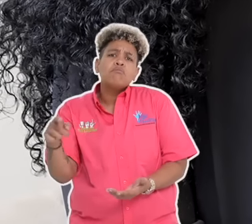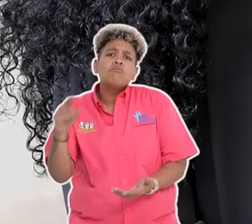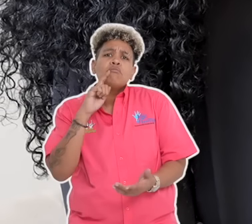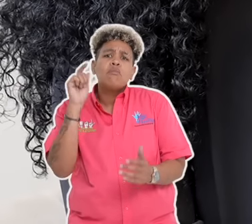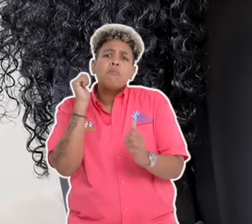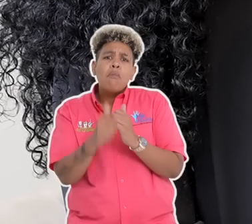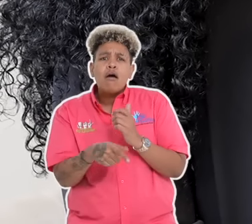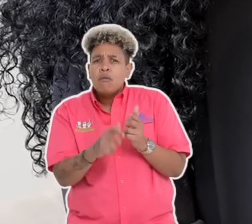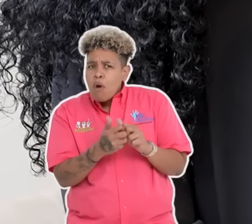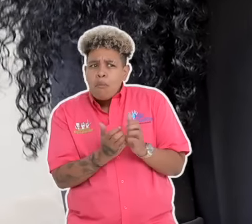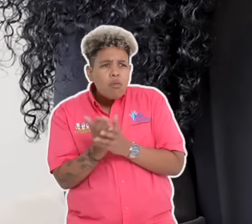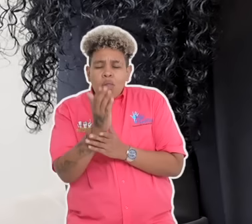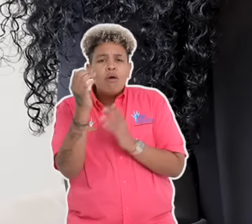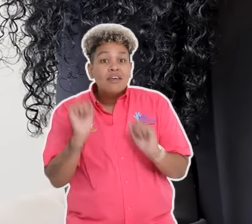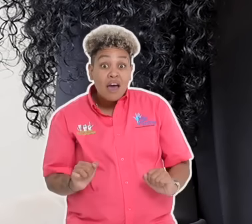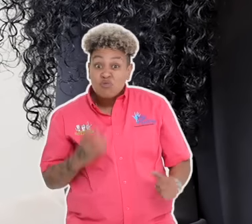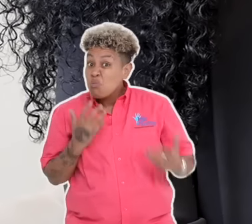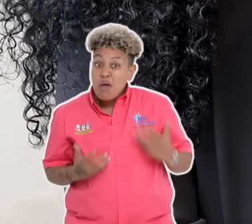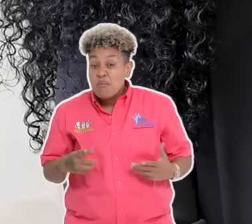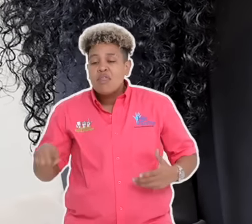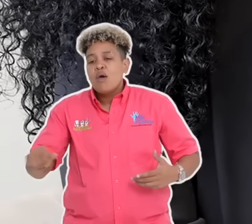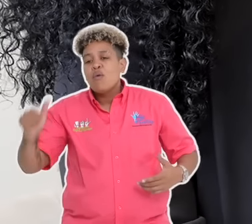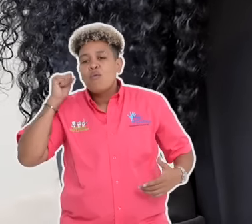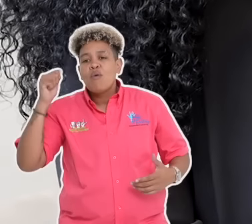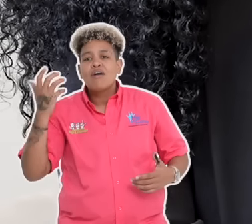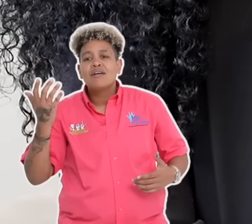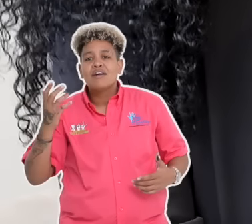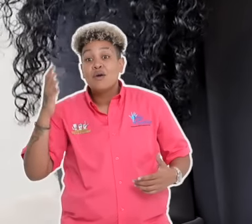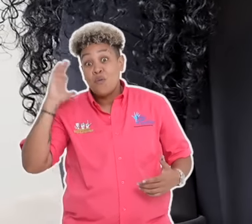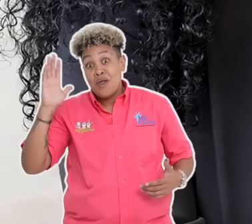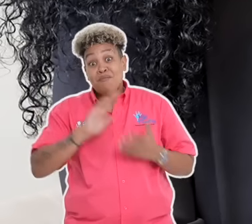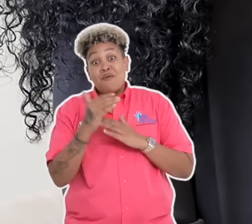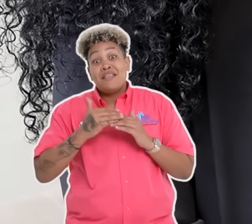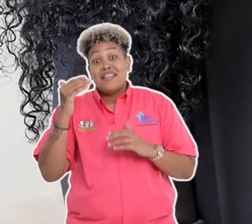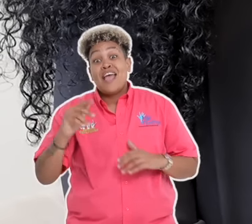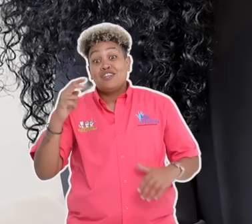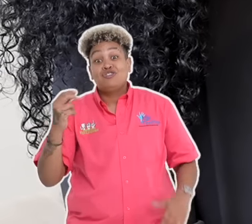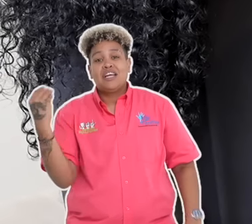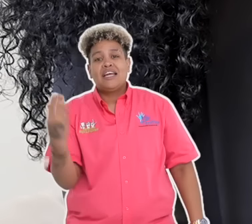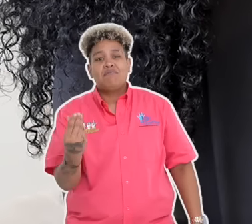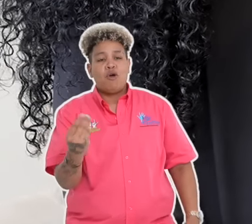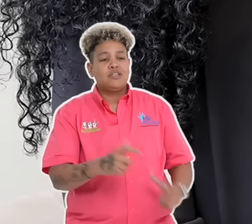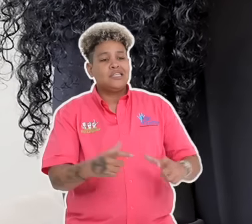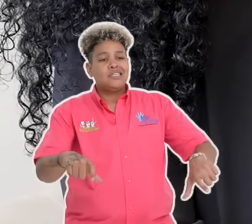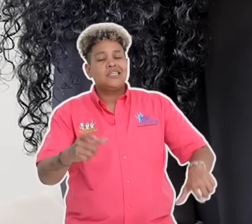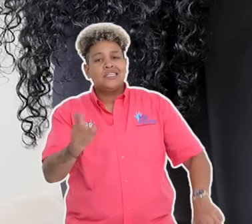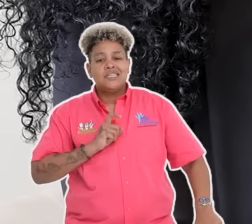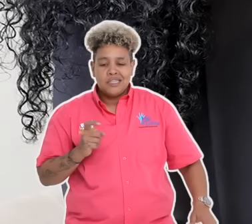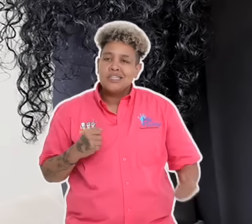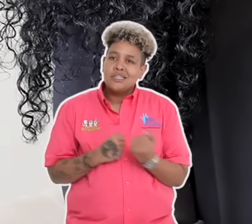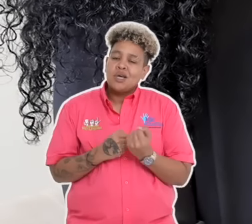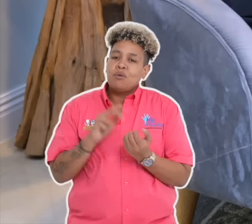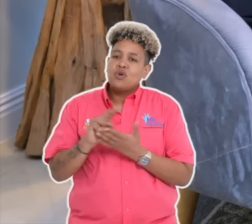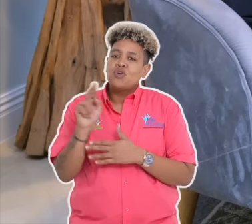and let's help them to get past this so that maybe they will be the next Trisha Bailey who comes and be able to